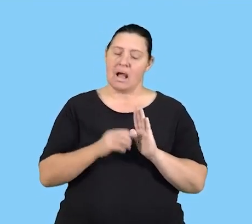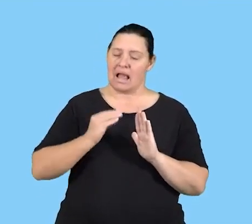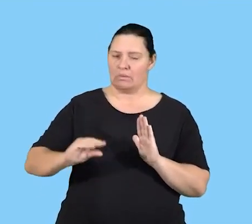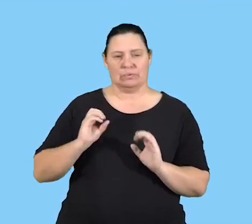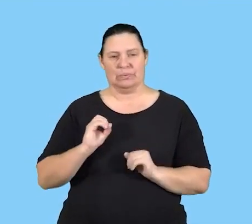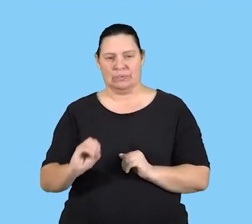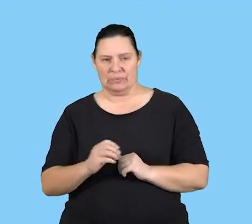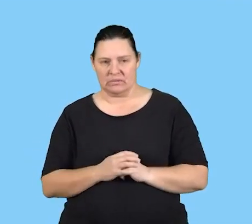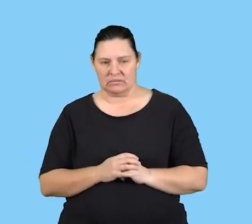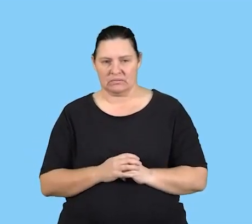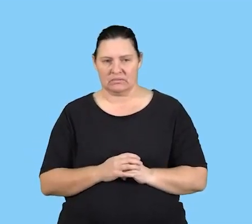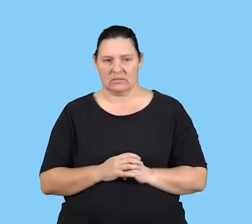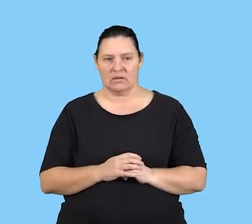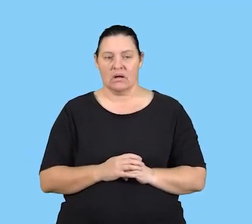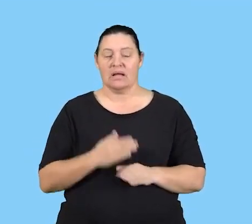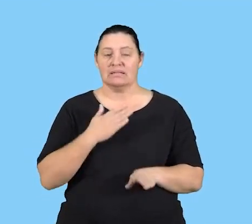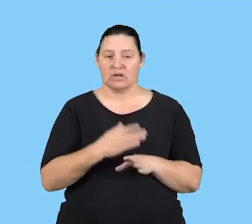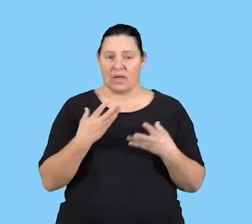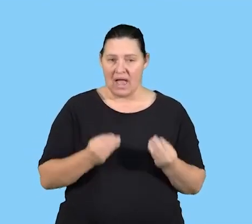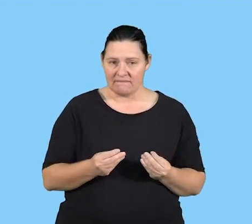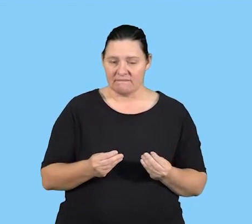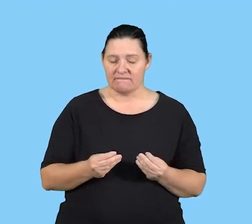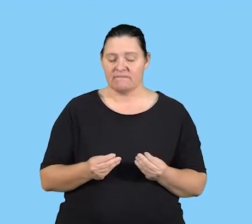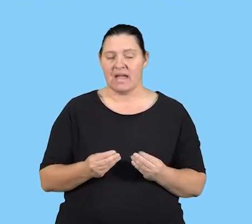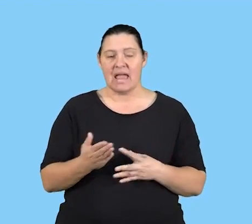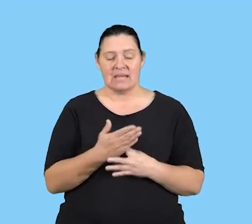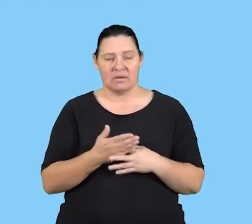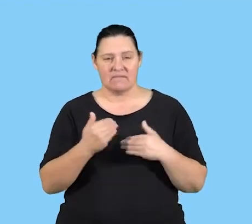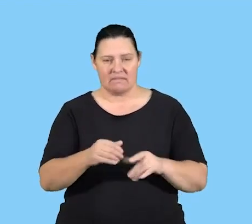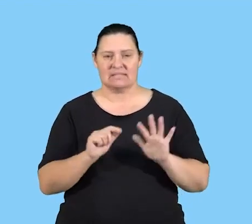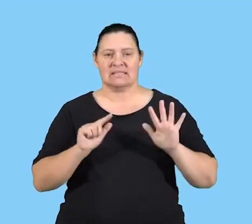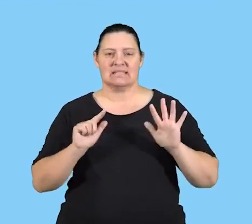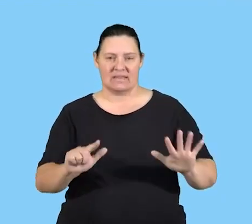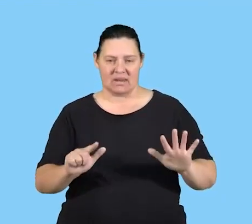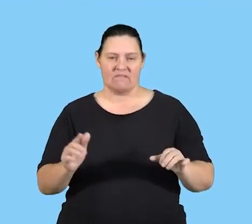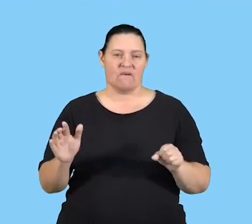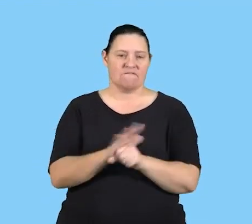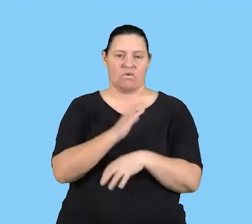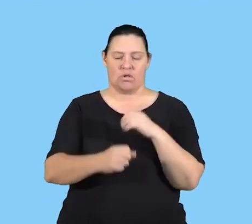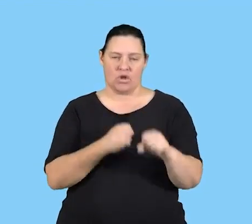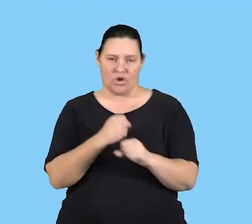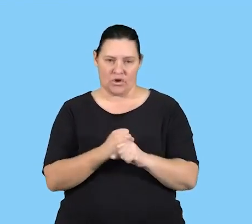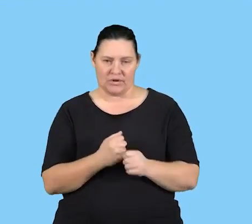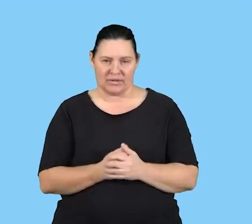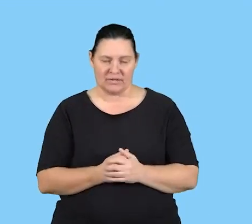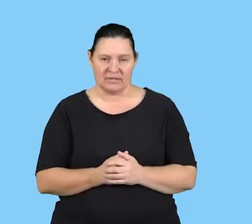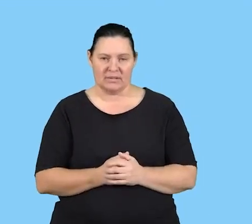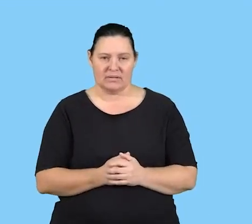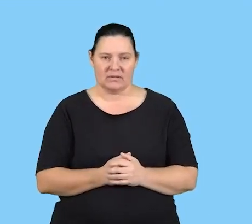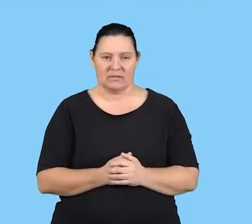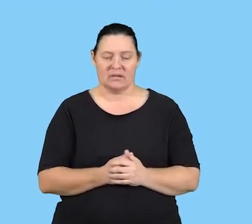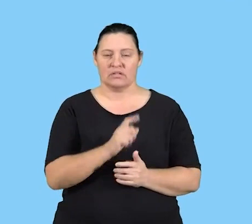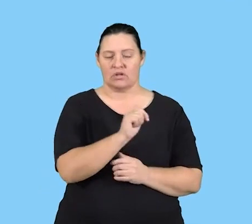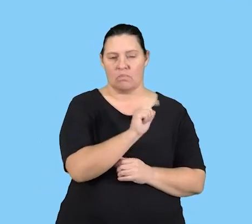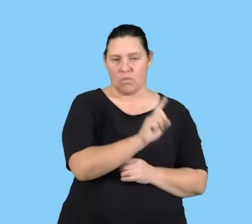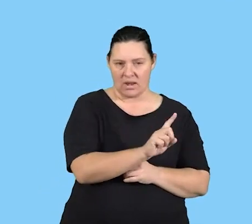allocation. The tasks that we have for the intermediate phase are 7 tasks for the whole year. That is, in